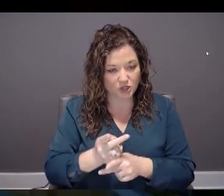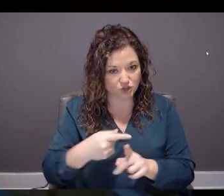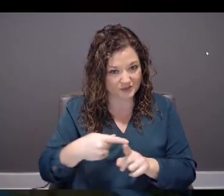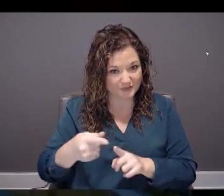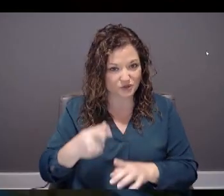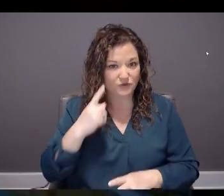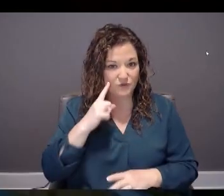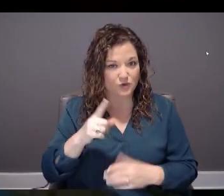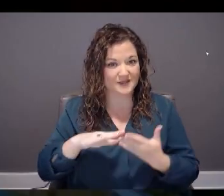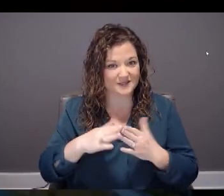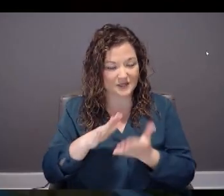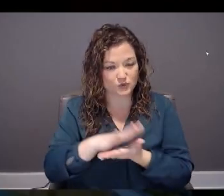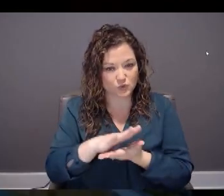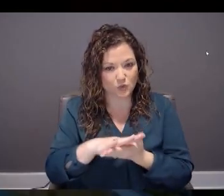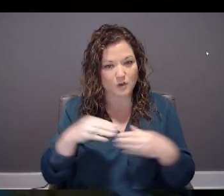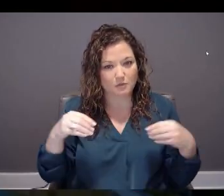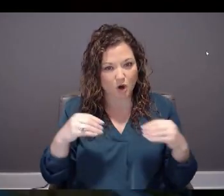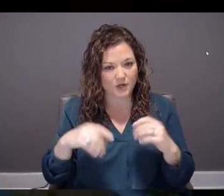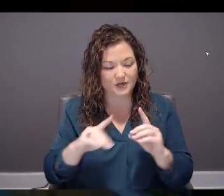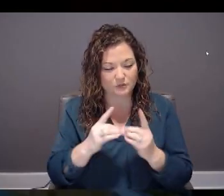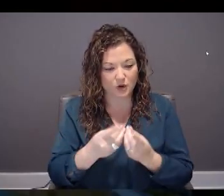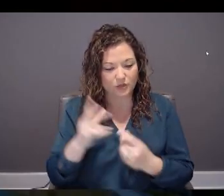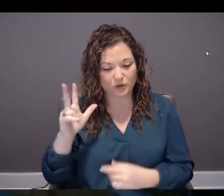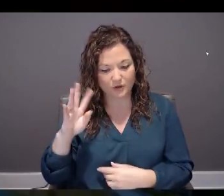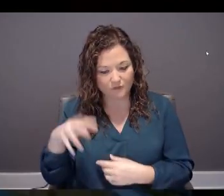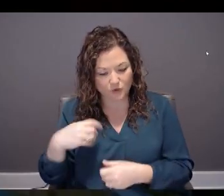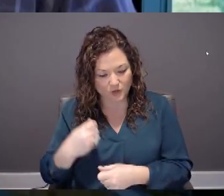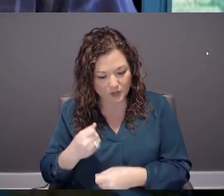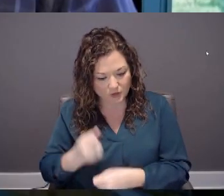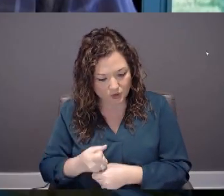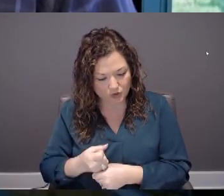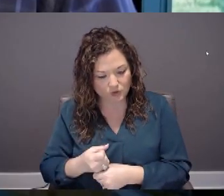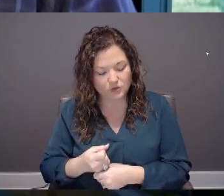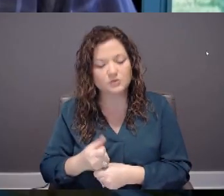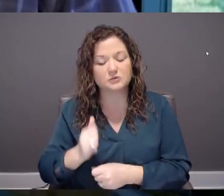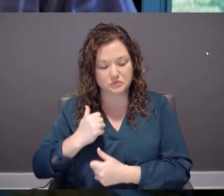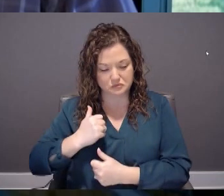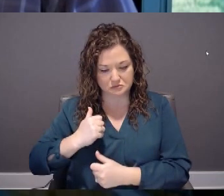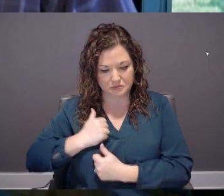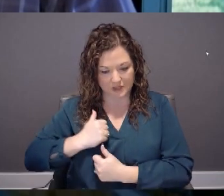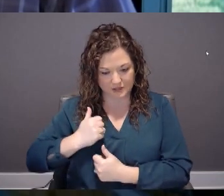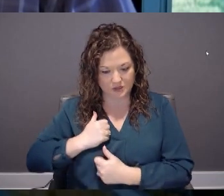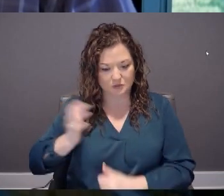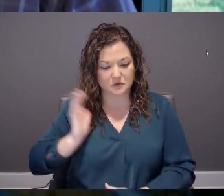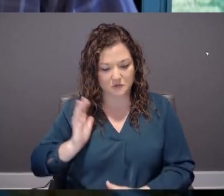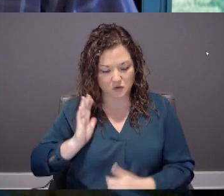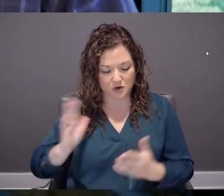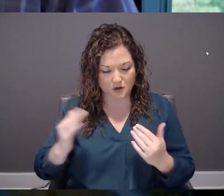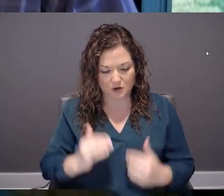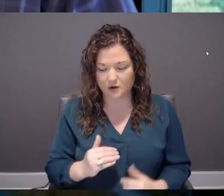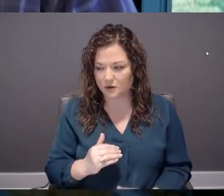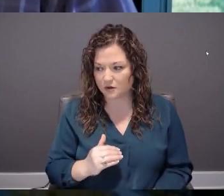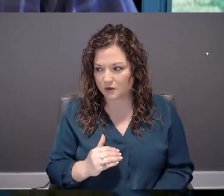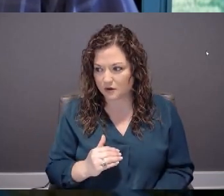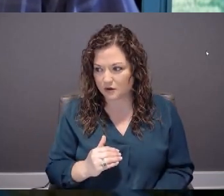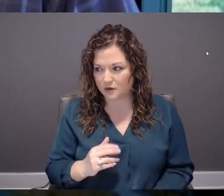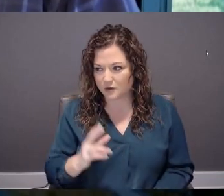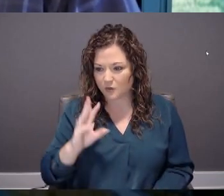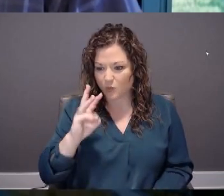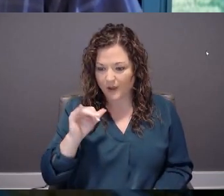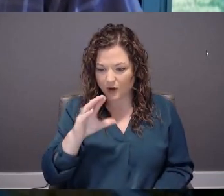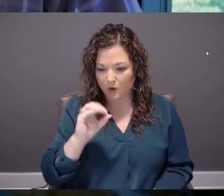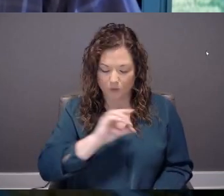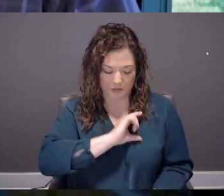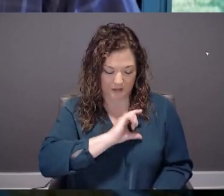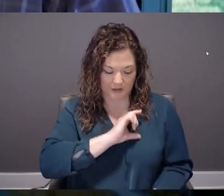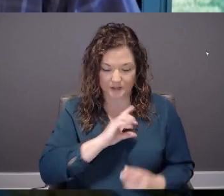marketing department. I served 34 years in the Navy, most of that time in combat camera units. I'm Detective Eric Trojanowski. I'm with the Waco Police Department Special